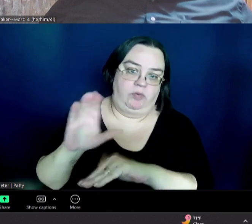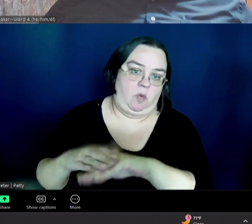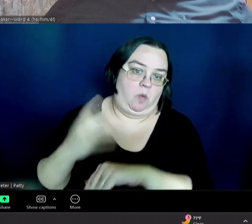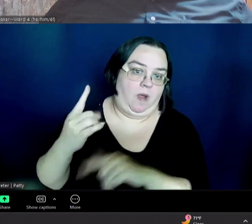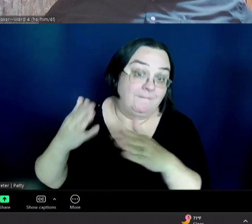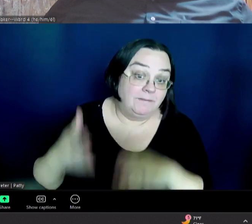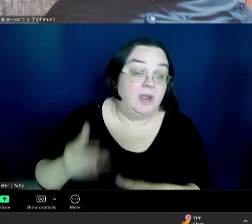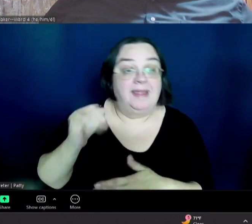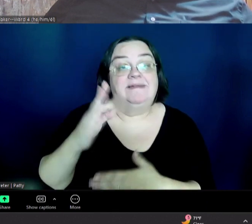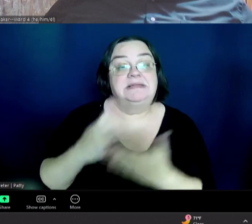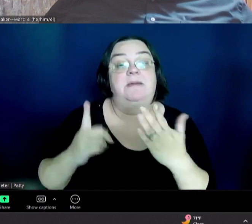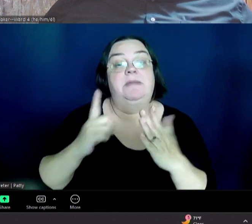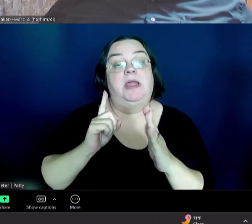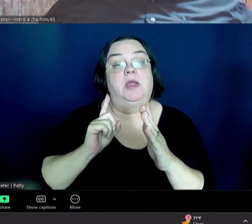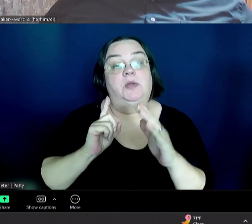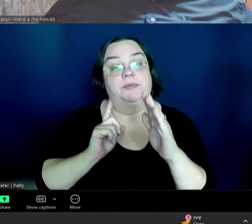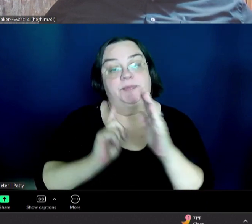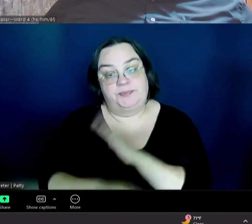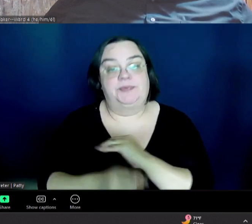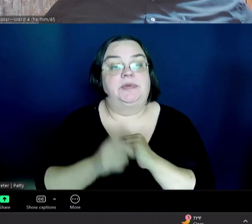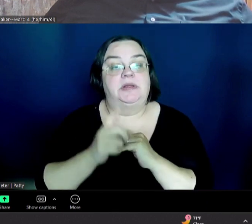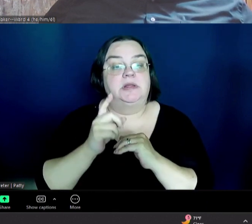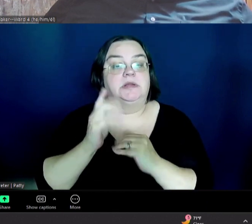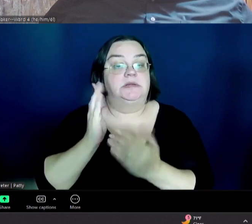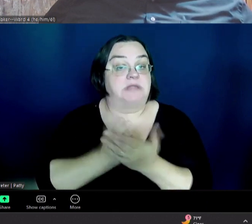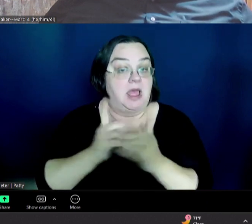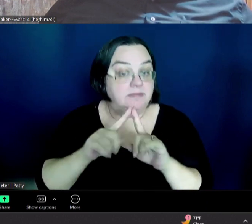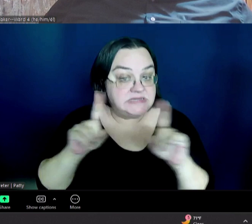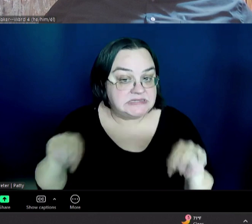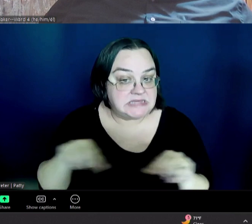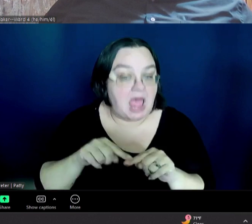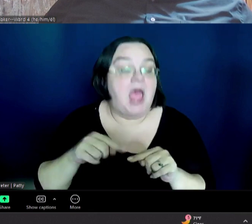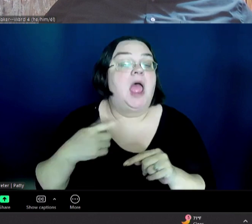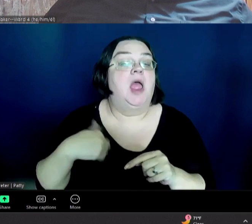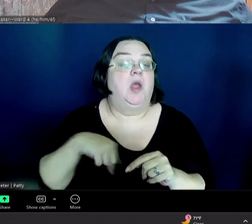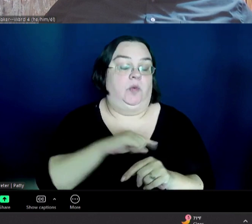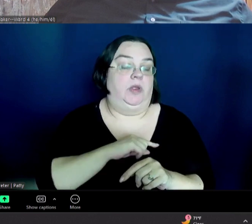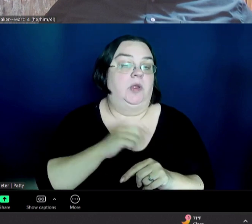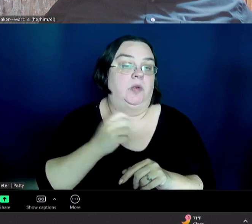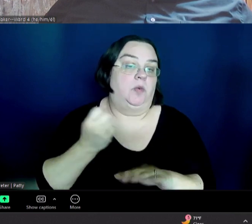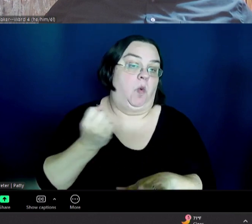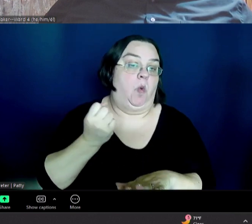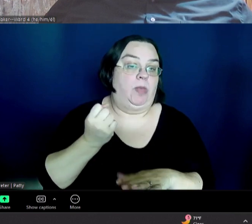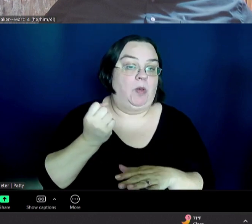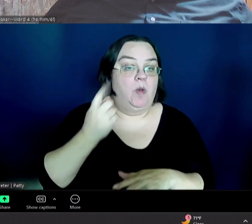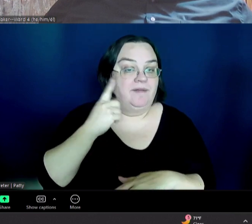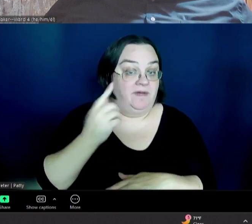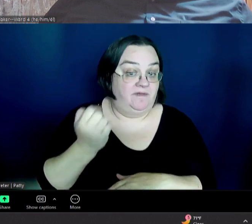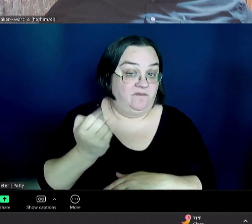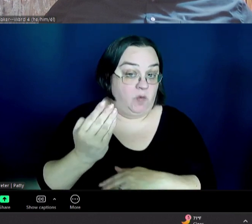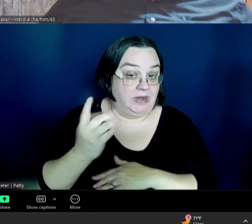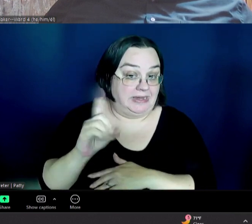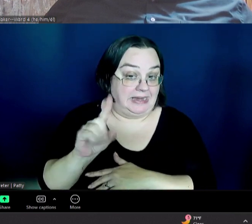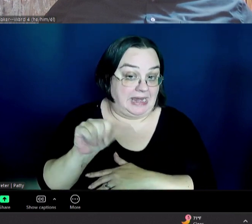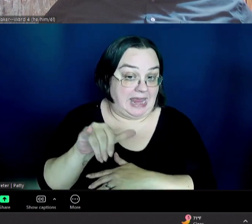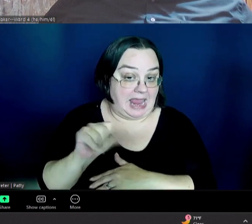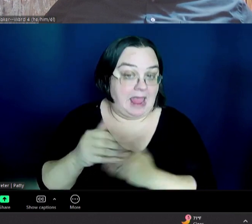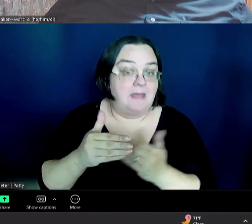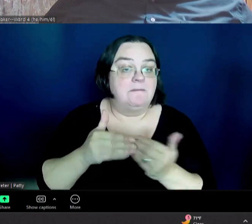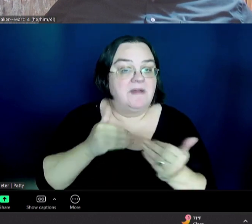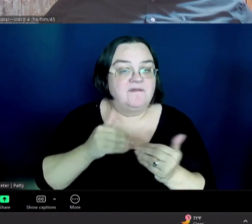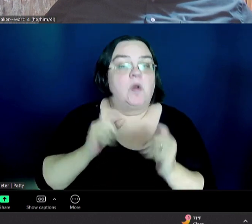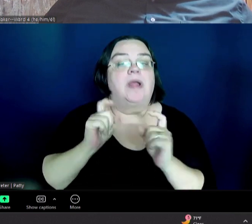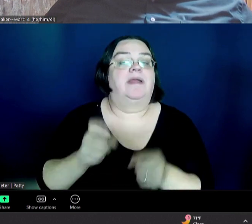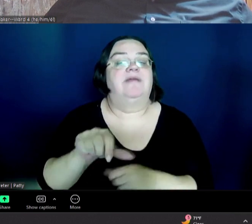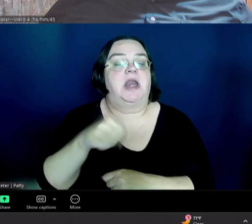does run a stop sign, that we withhold for 14 days before they would be issued another citation, right? We